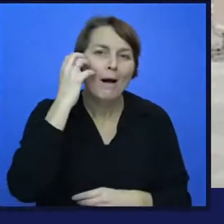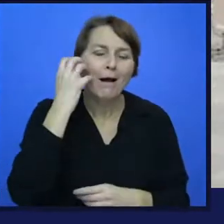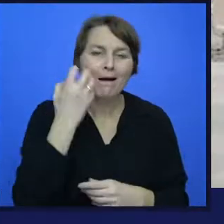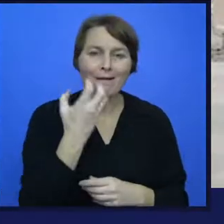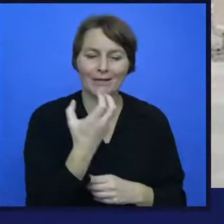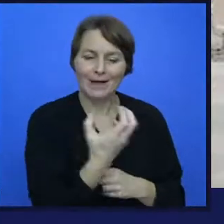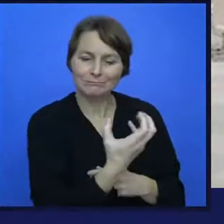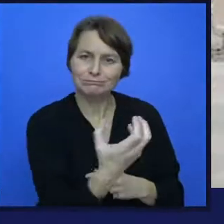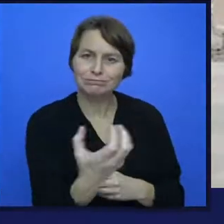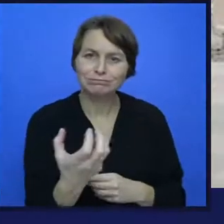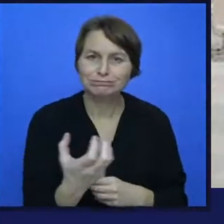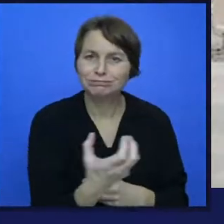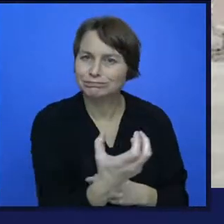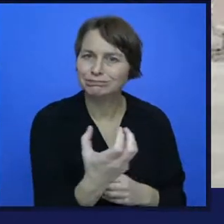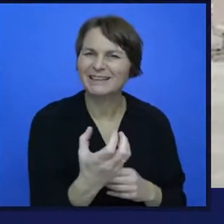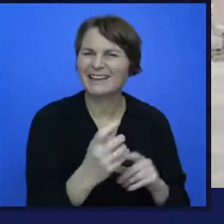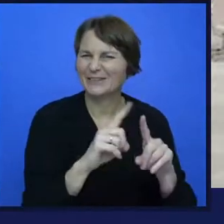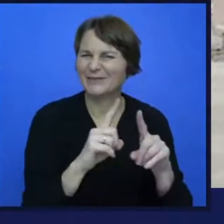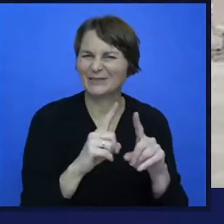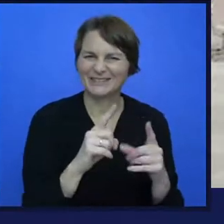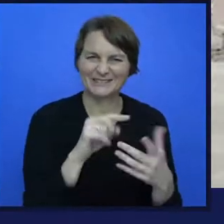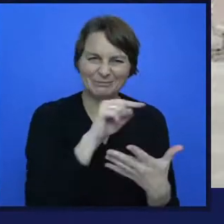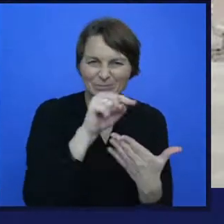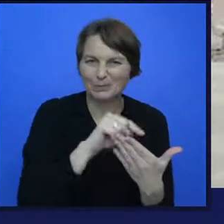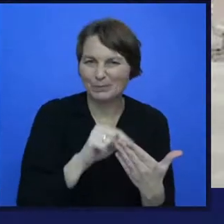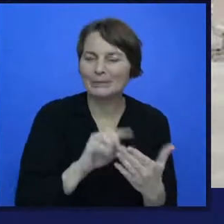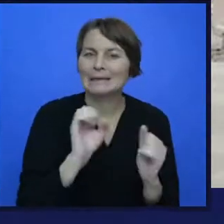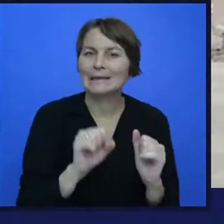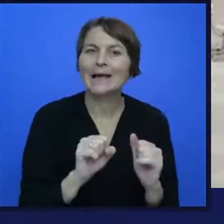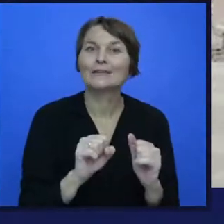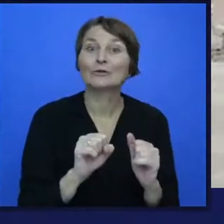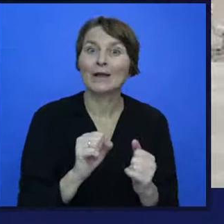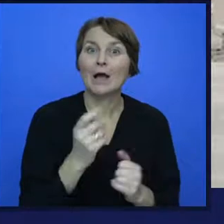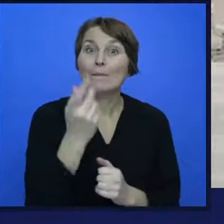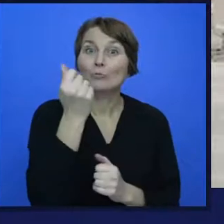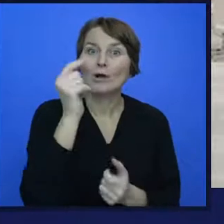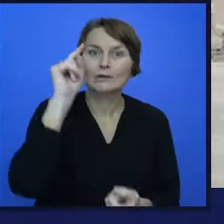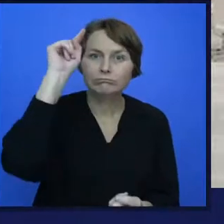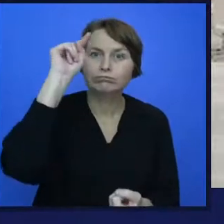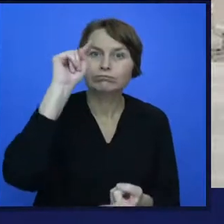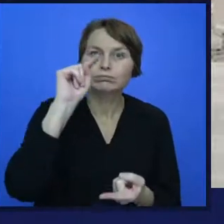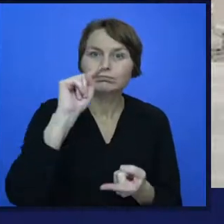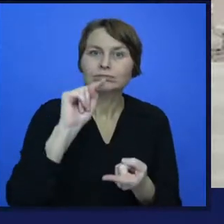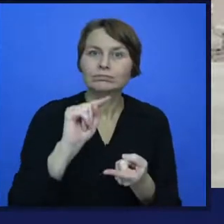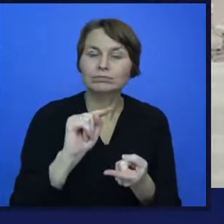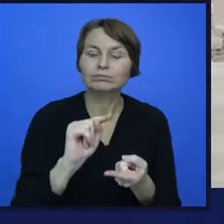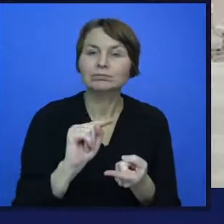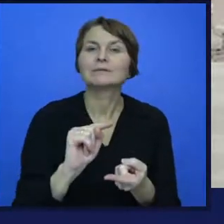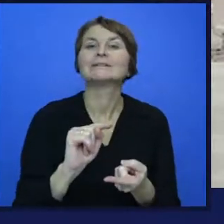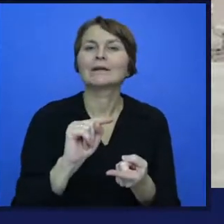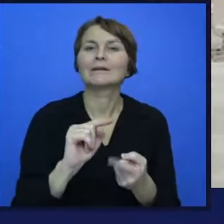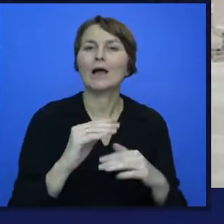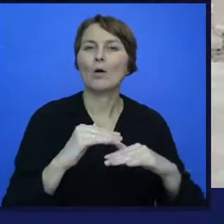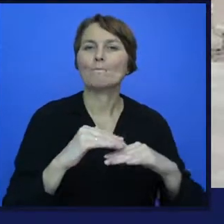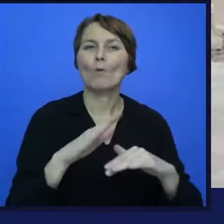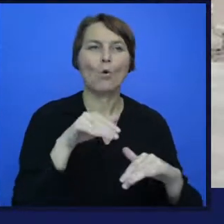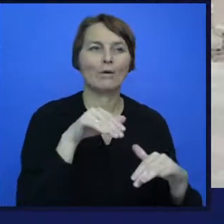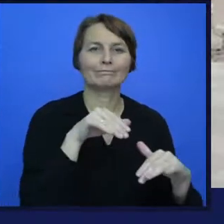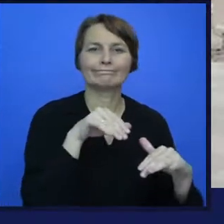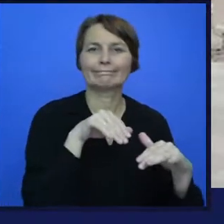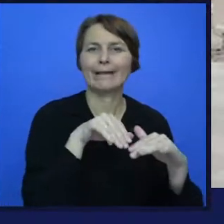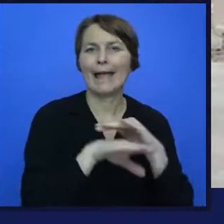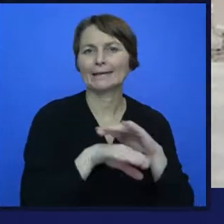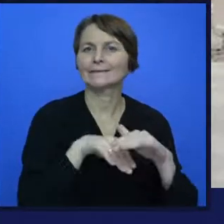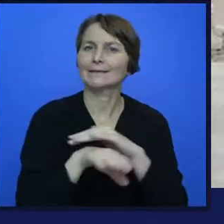features. So the entry cost is coming down, which makes it more accessible. In terms of your